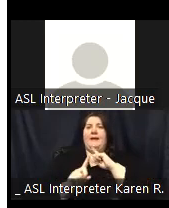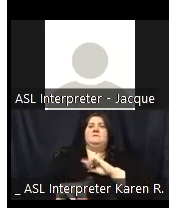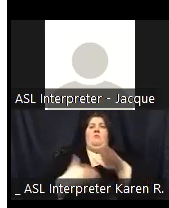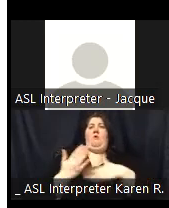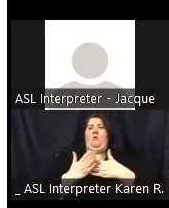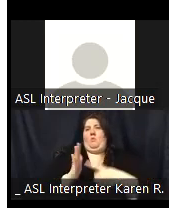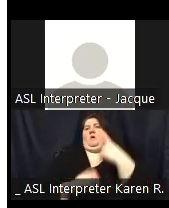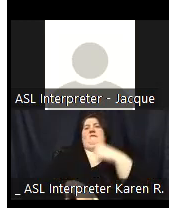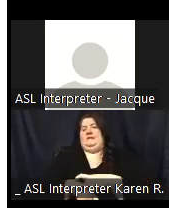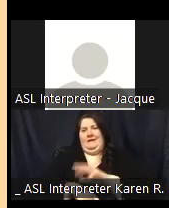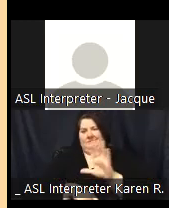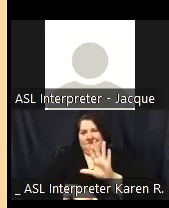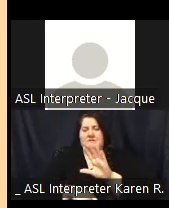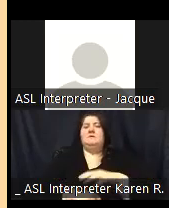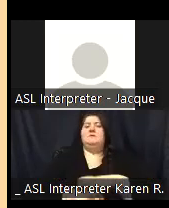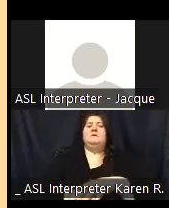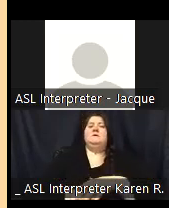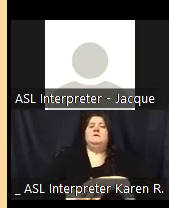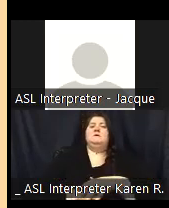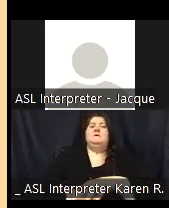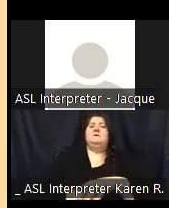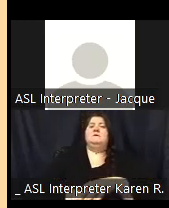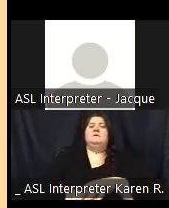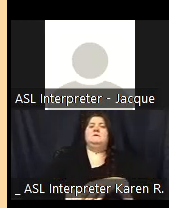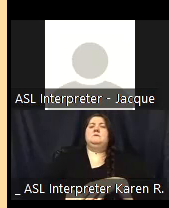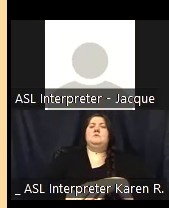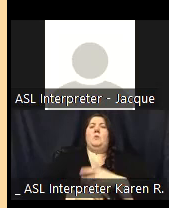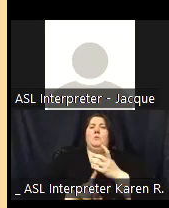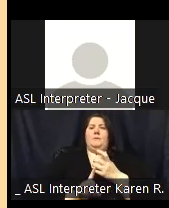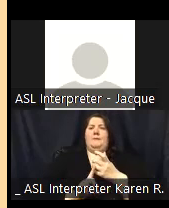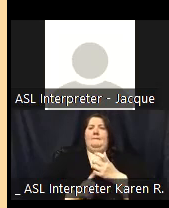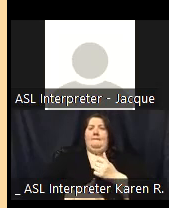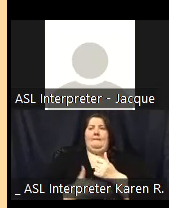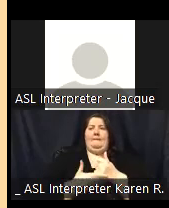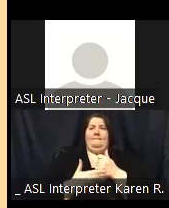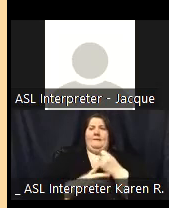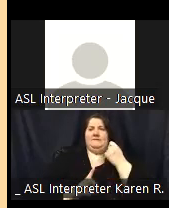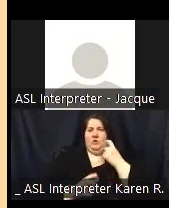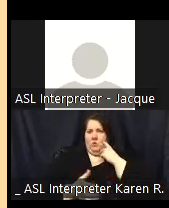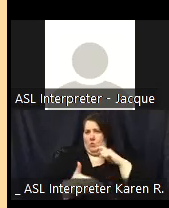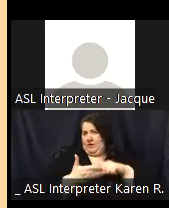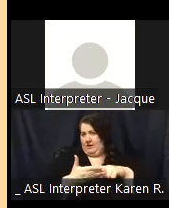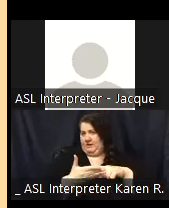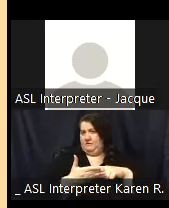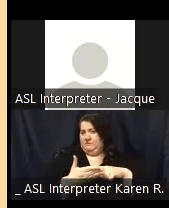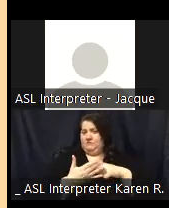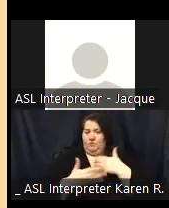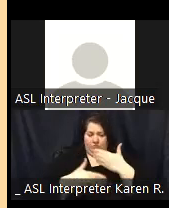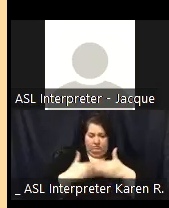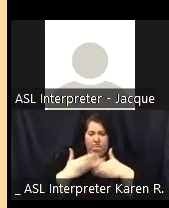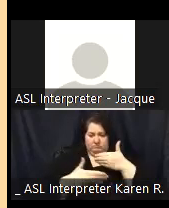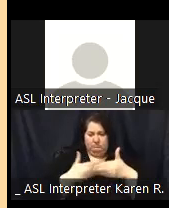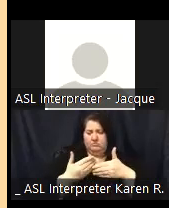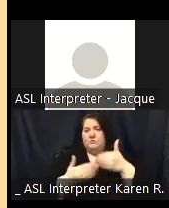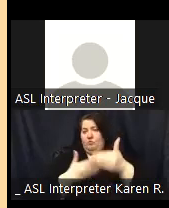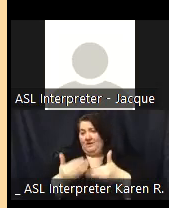once. So if you can help us recognize that we're going through a